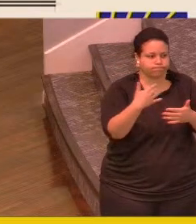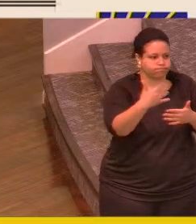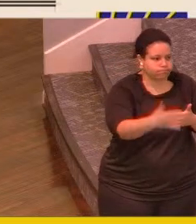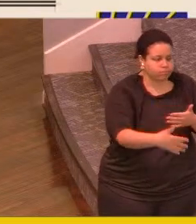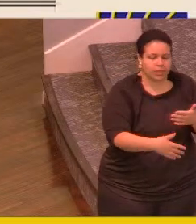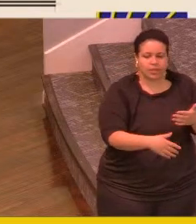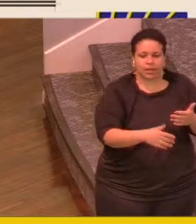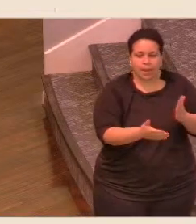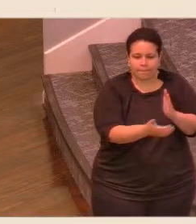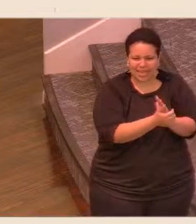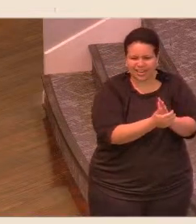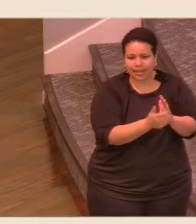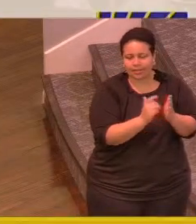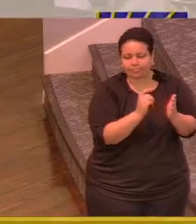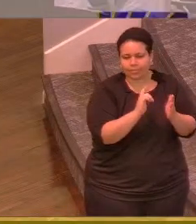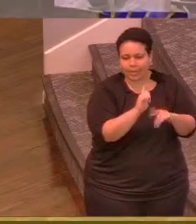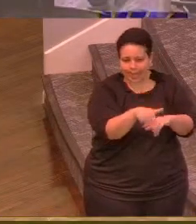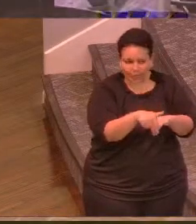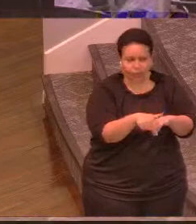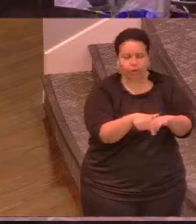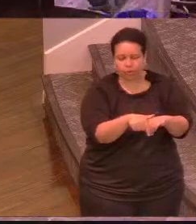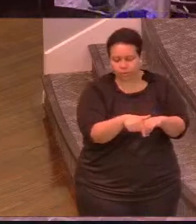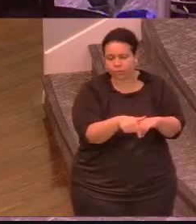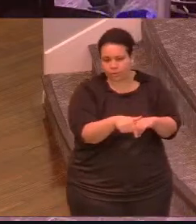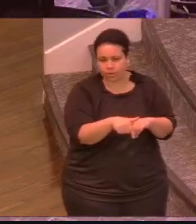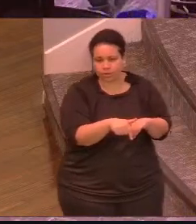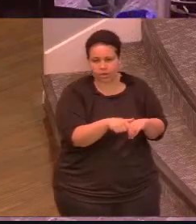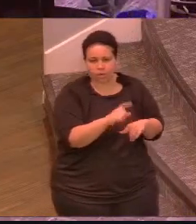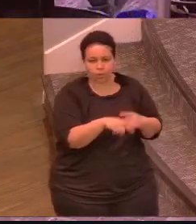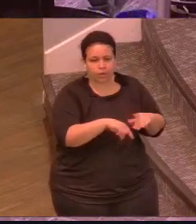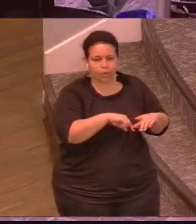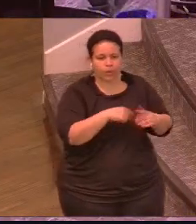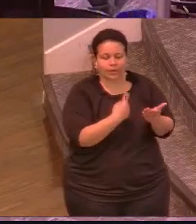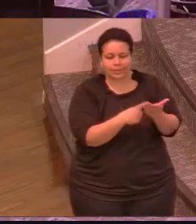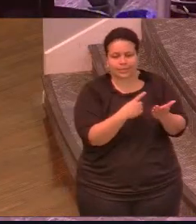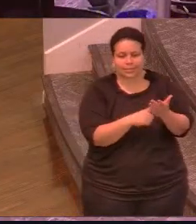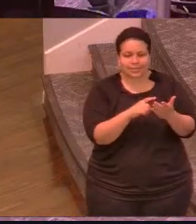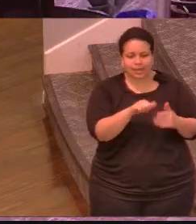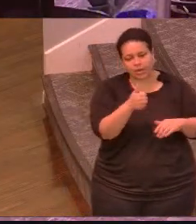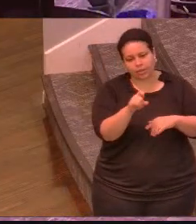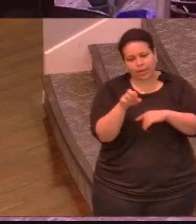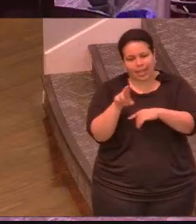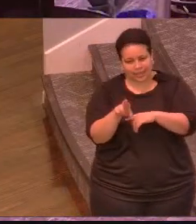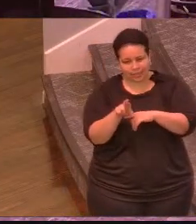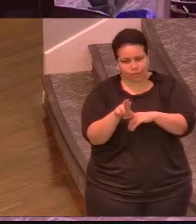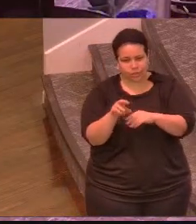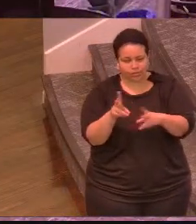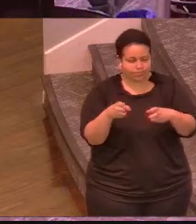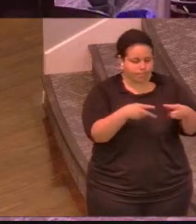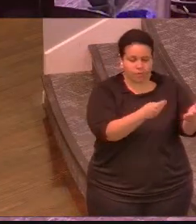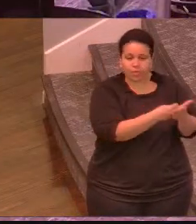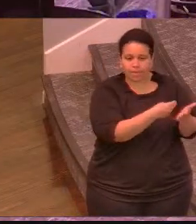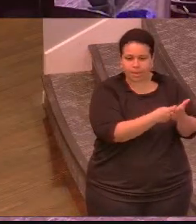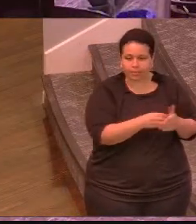amendment later when we're doing another ESSER amendment and move that money back over. Okay.